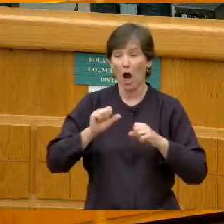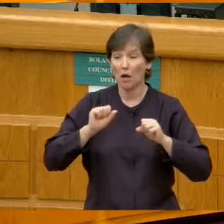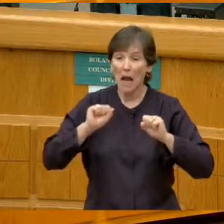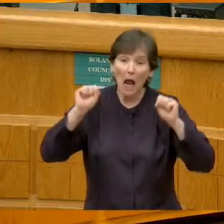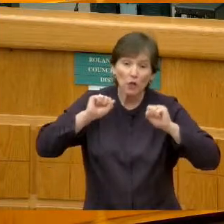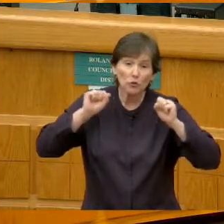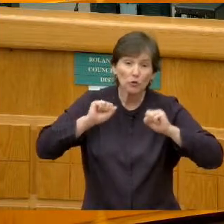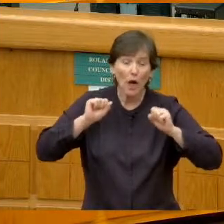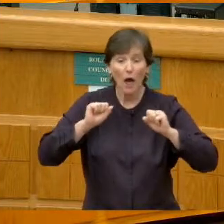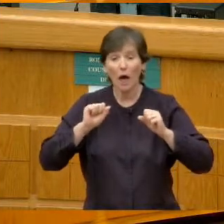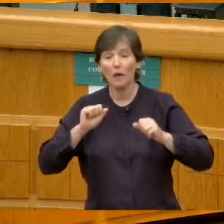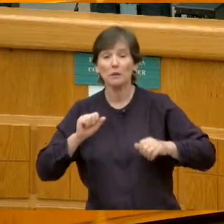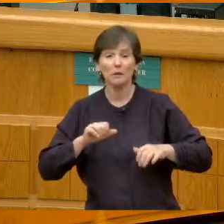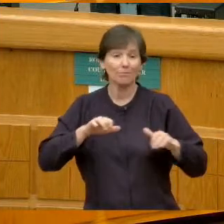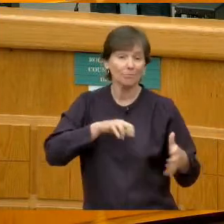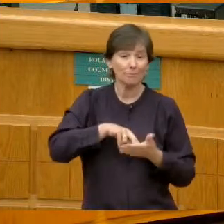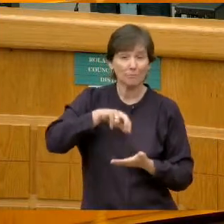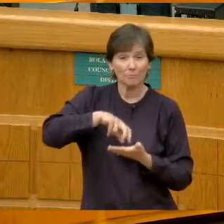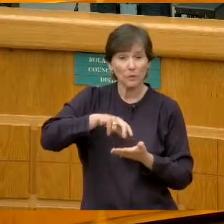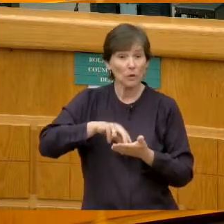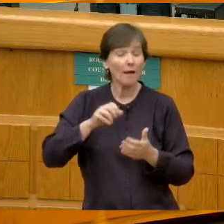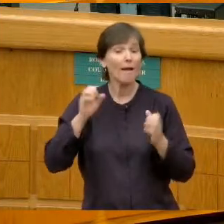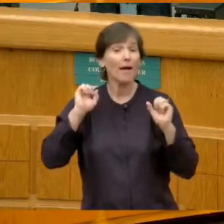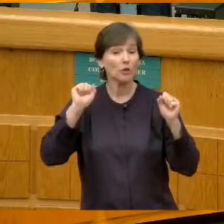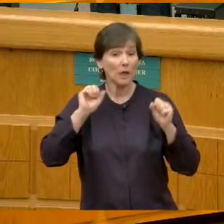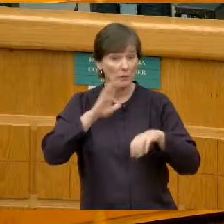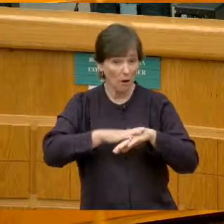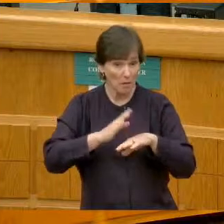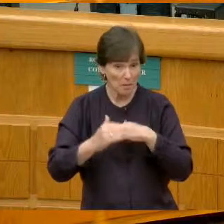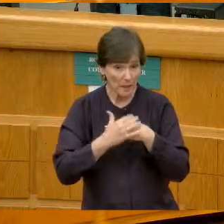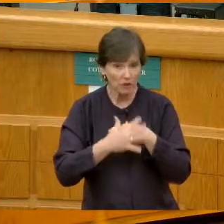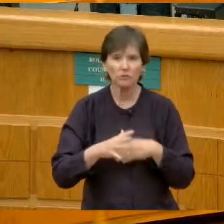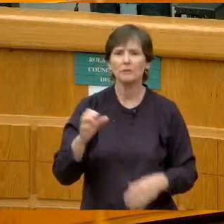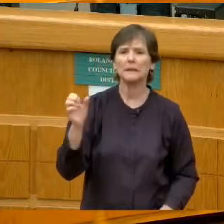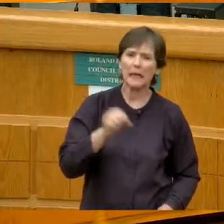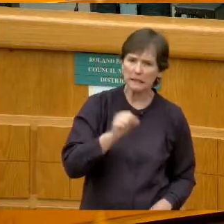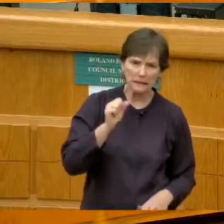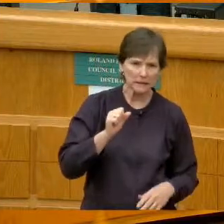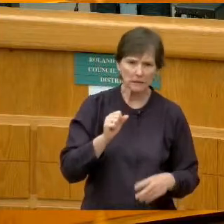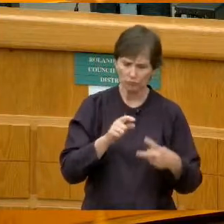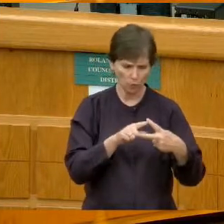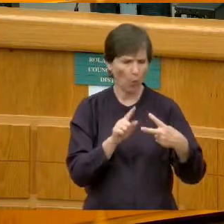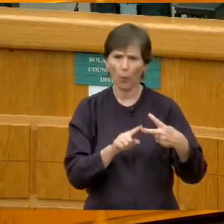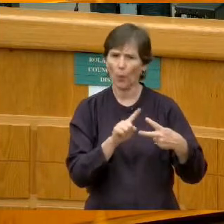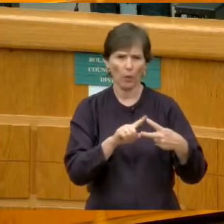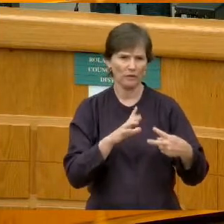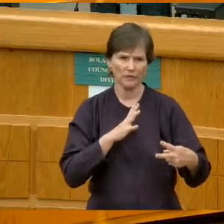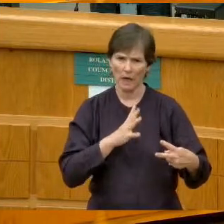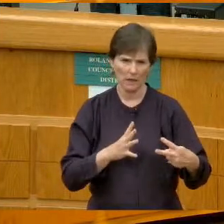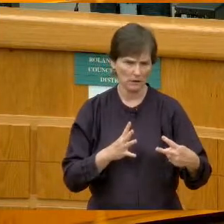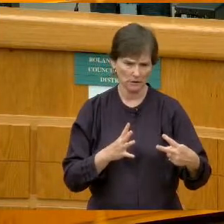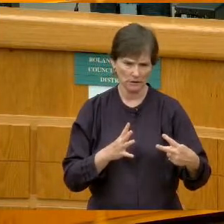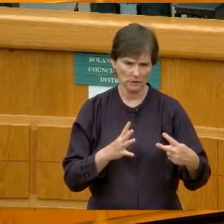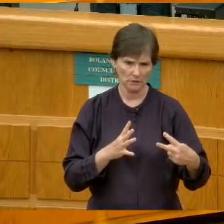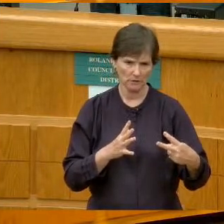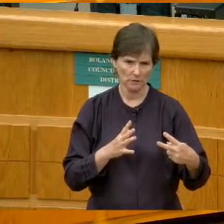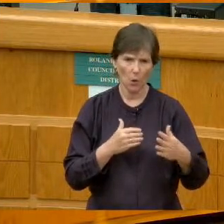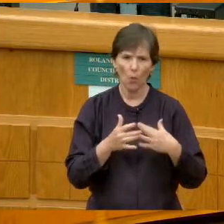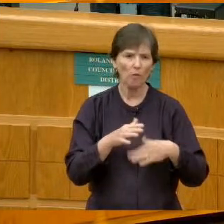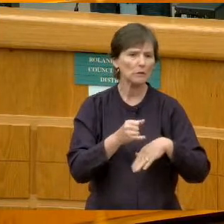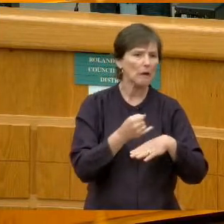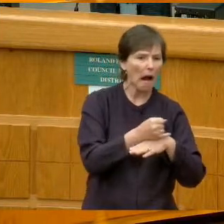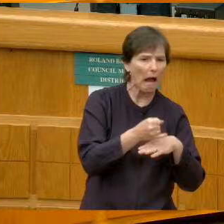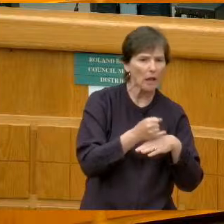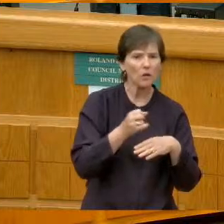Can I do aerobics on the beach? The answer is yes, and you can do it on both beaches, right? The Gulf beaches or the Bay